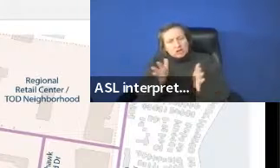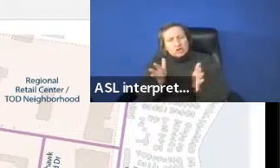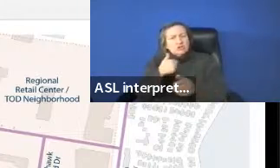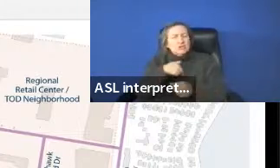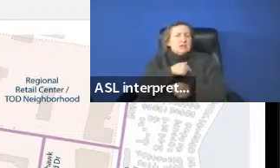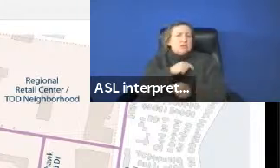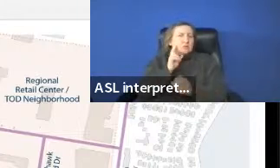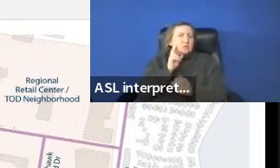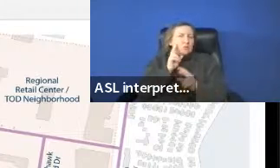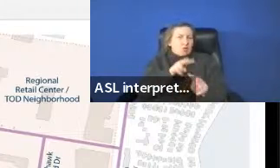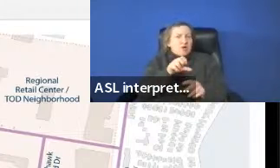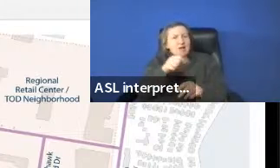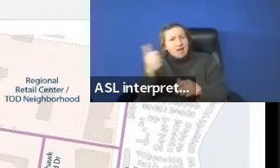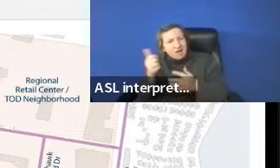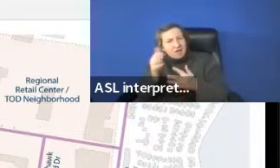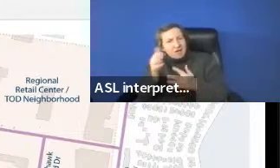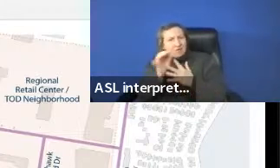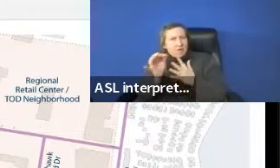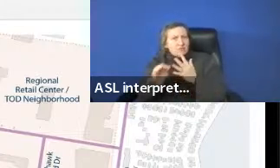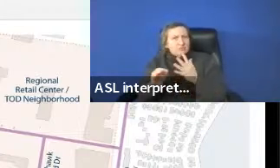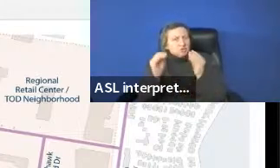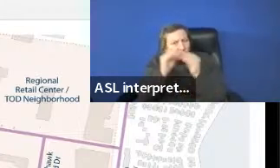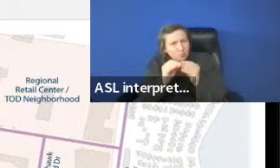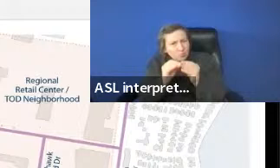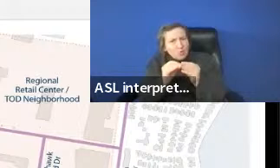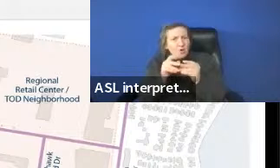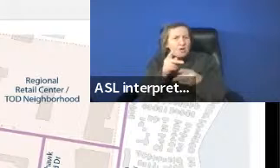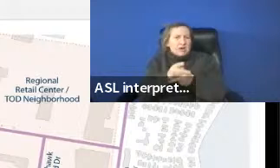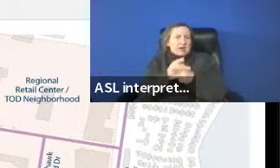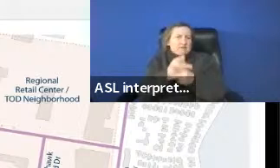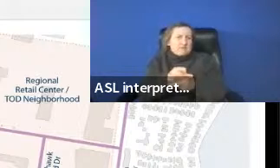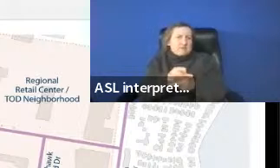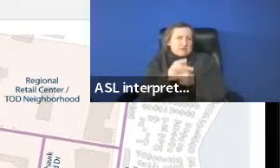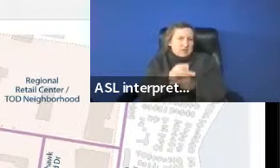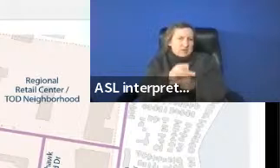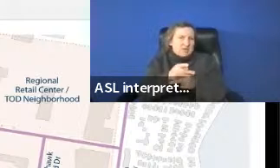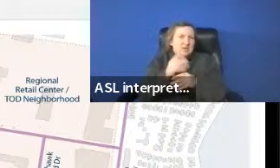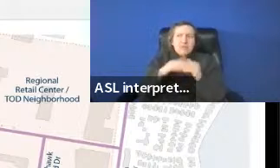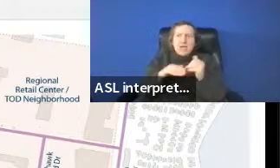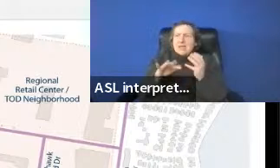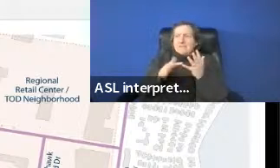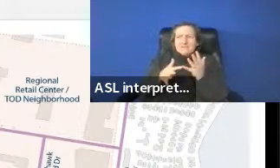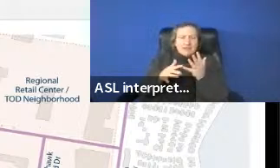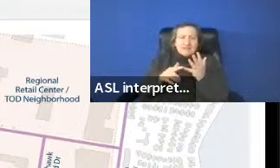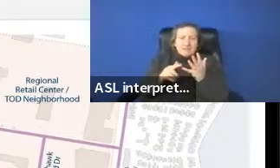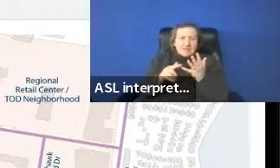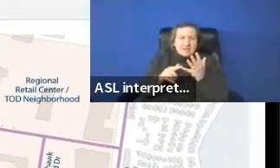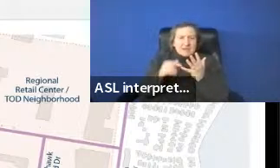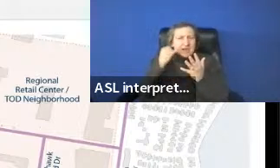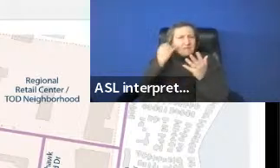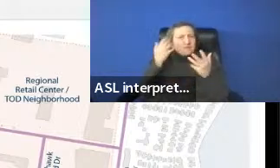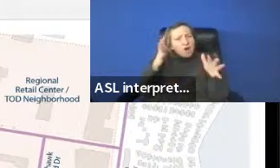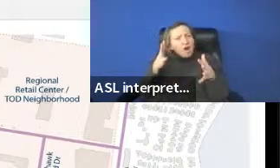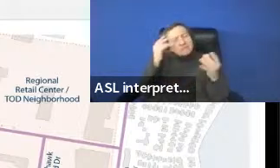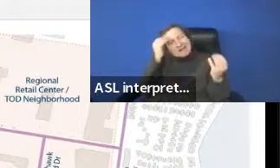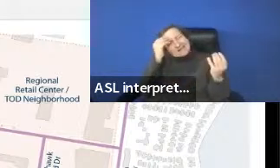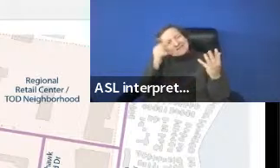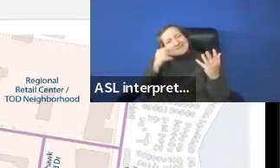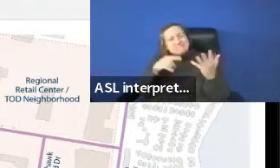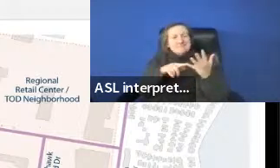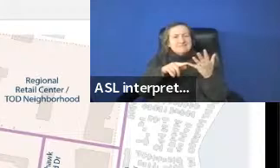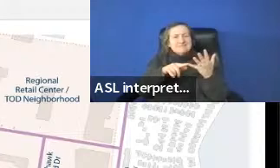at the other options even more carefully than option 5, if that's already deemed to be